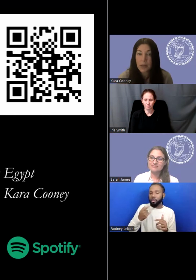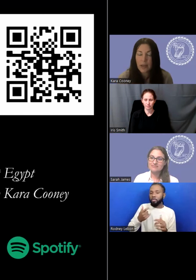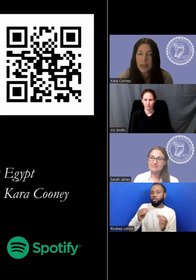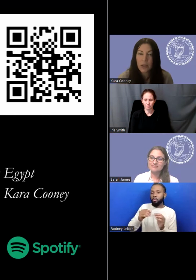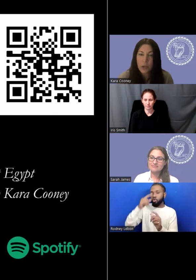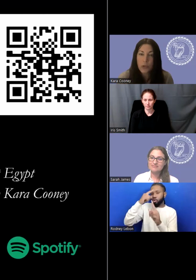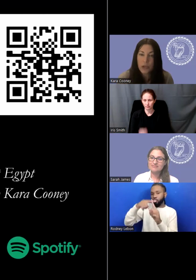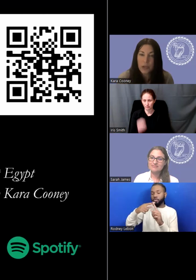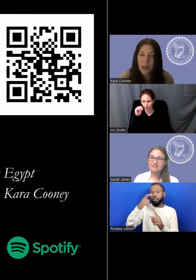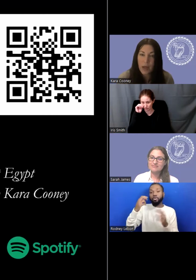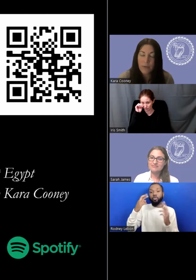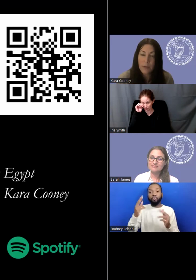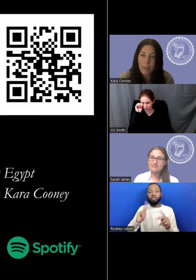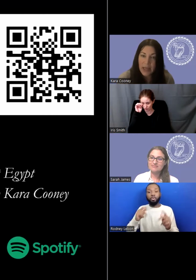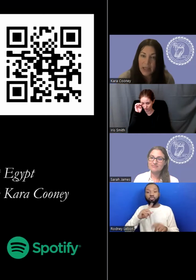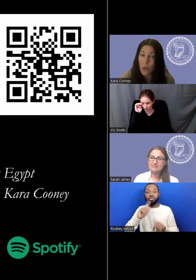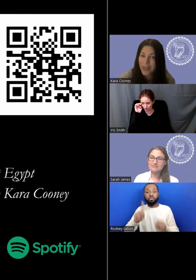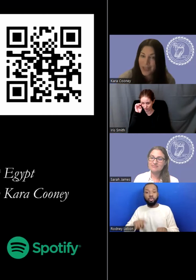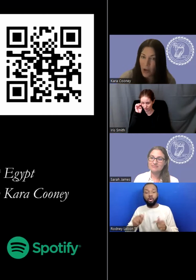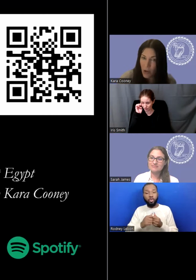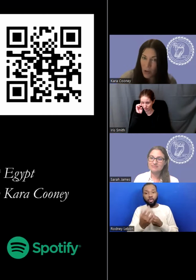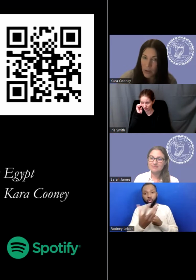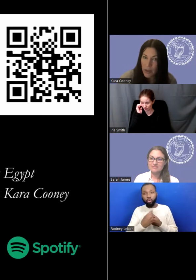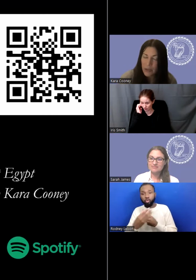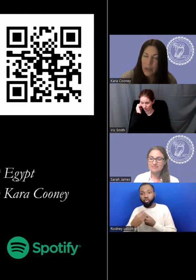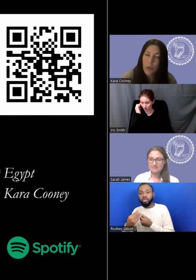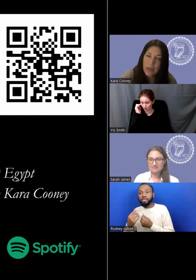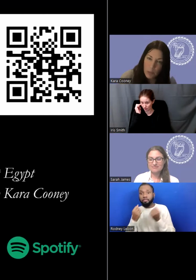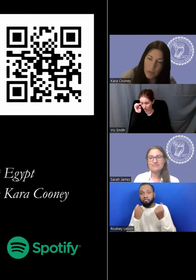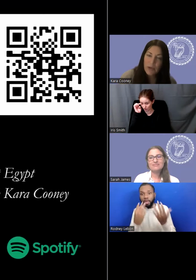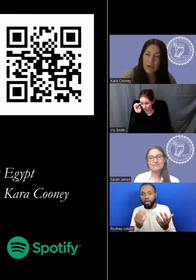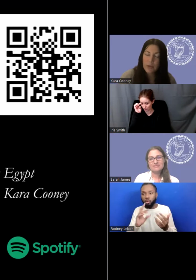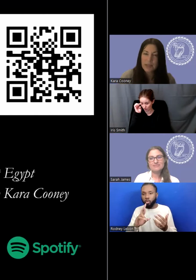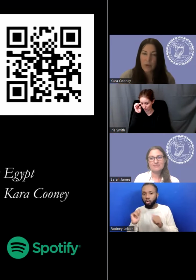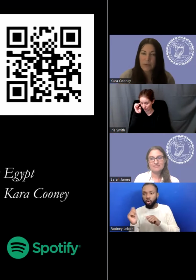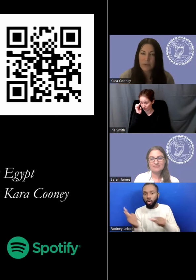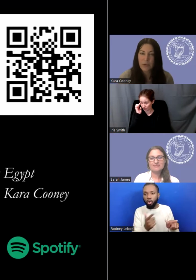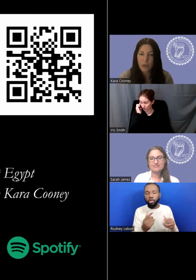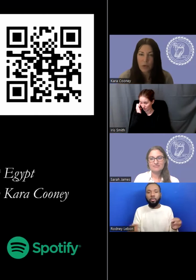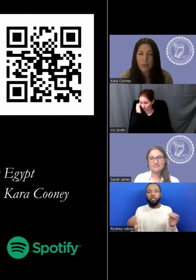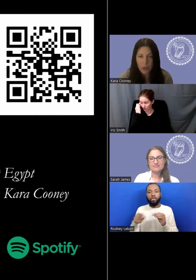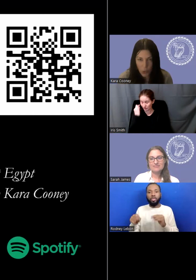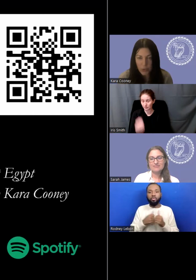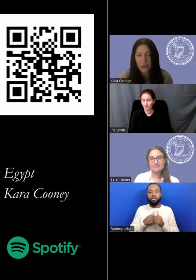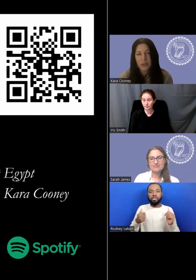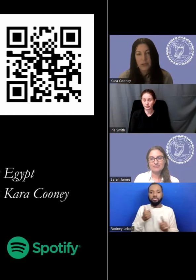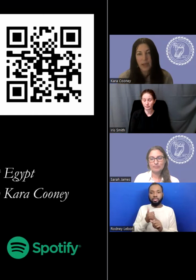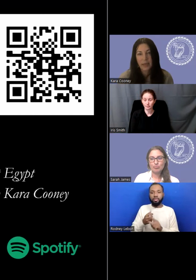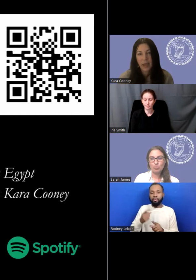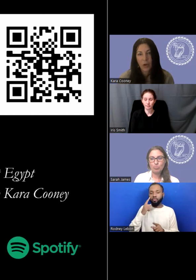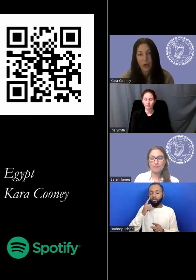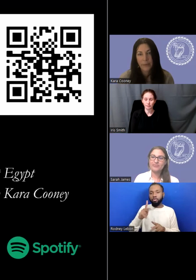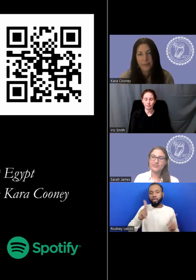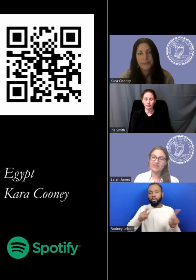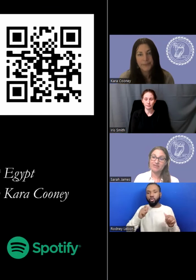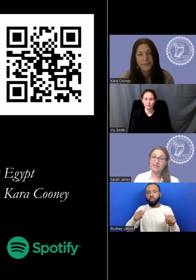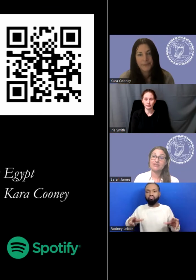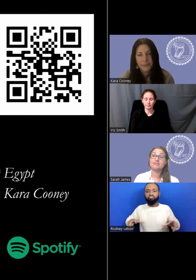respond at the inclusion of the many or the all, the more they reveal themselves for the grabby hoarders that they